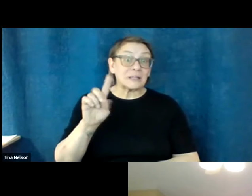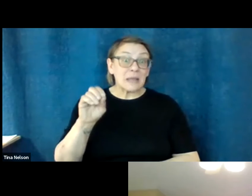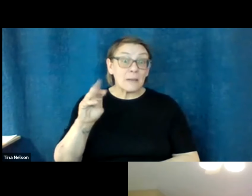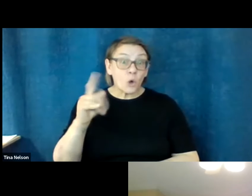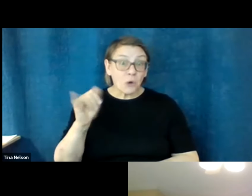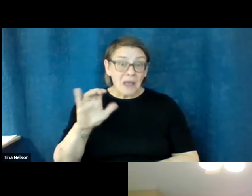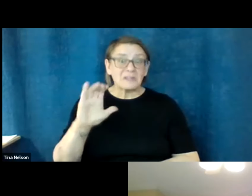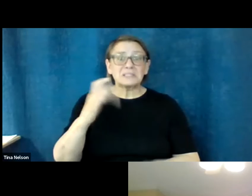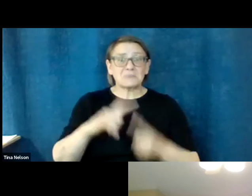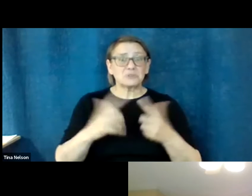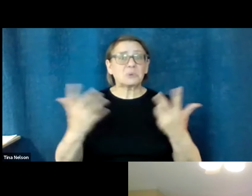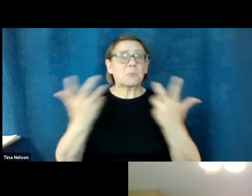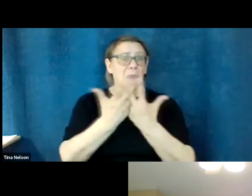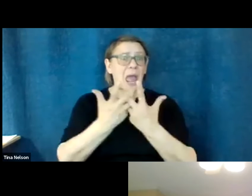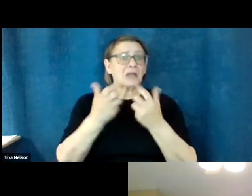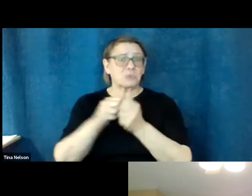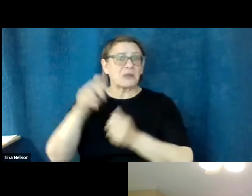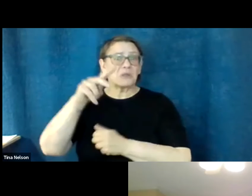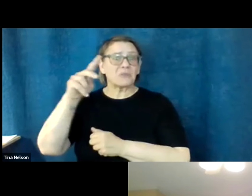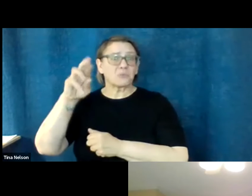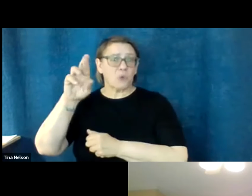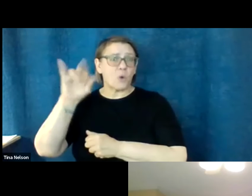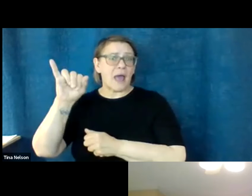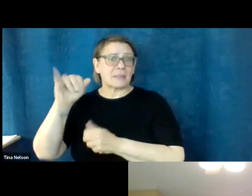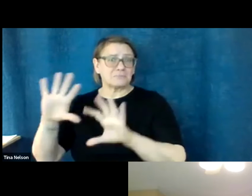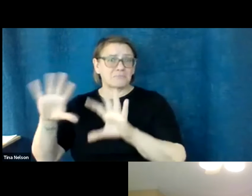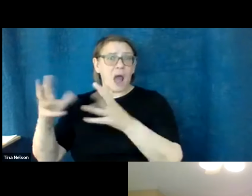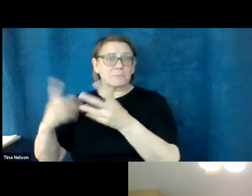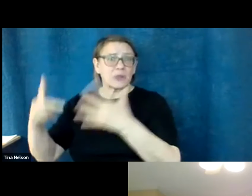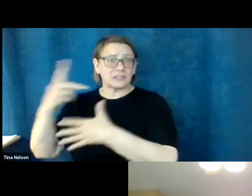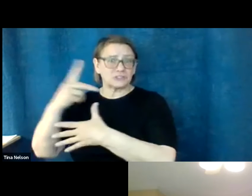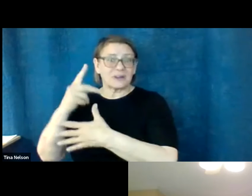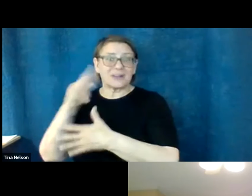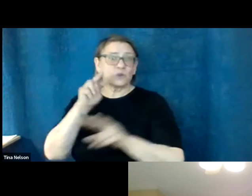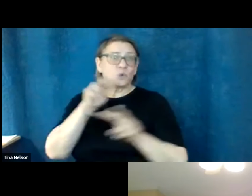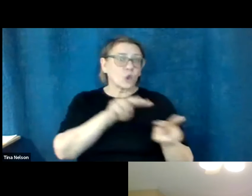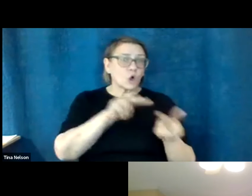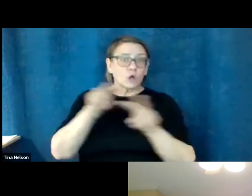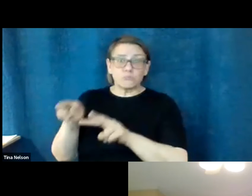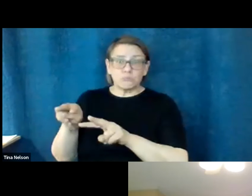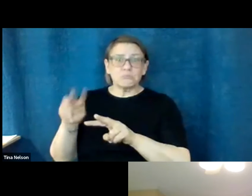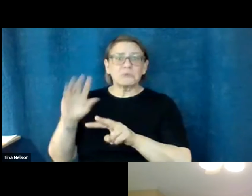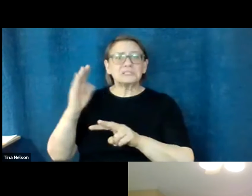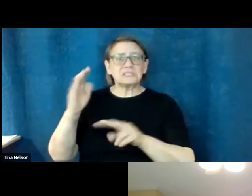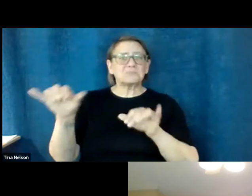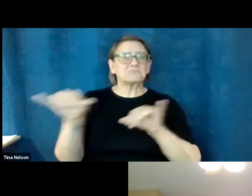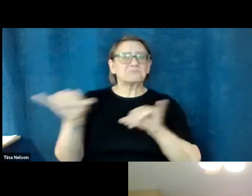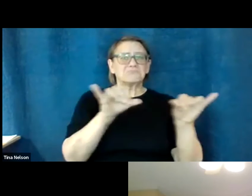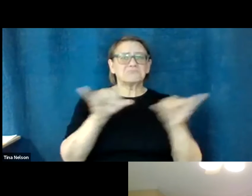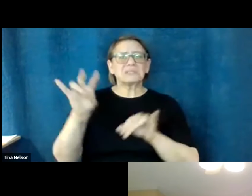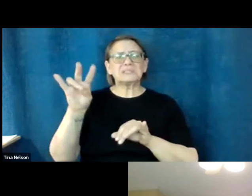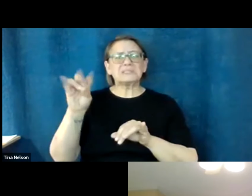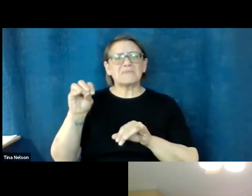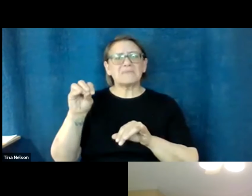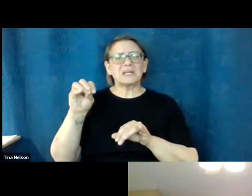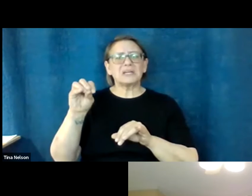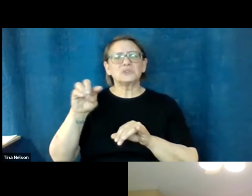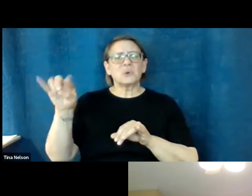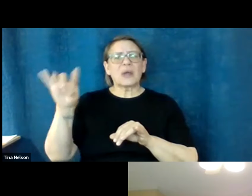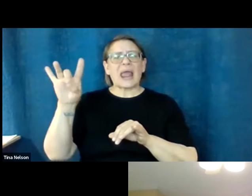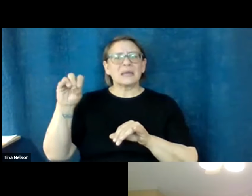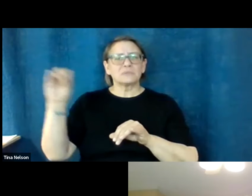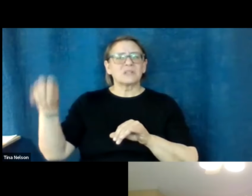the general overall population of Rhode Island. So when we look at the overall population, we have about 75 to 80% individuals who are